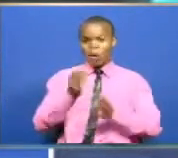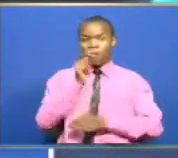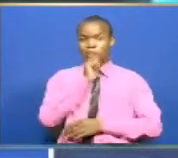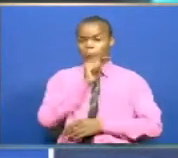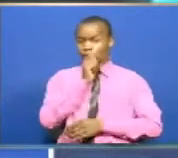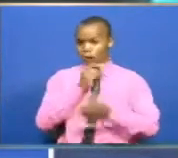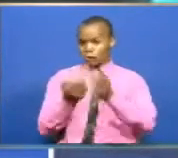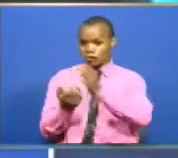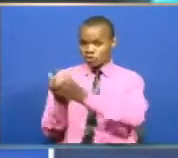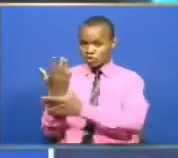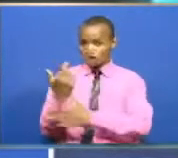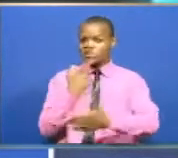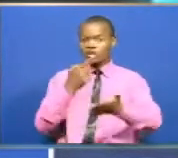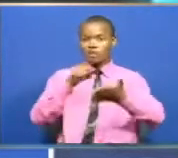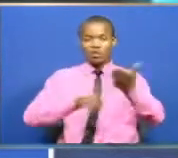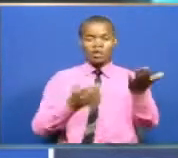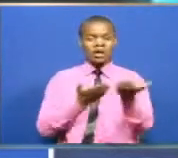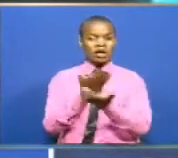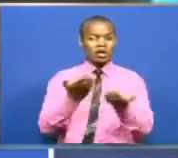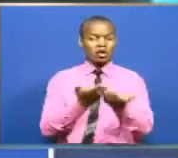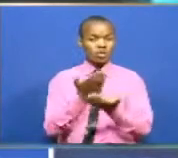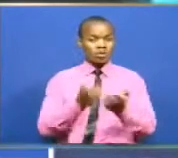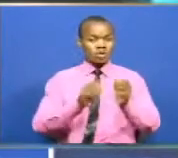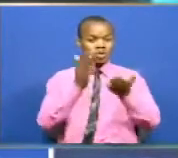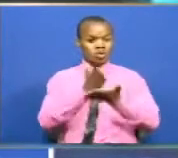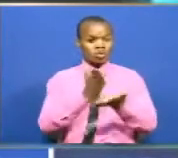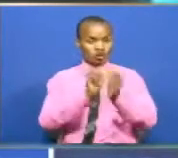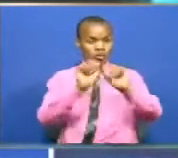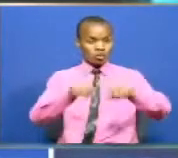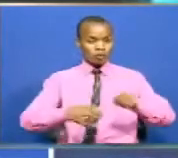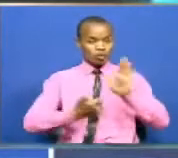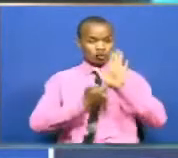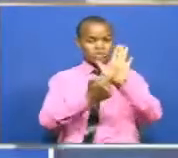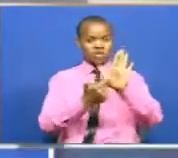full economic potential is yet to be exploited.